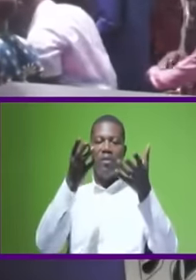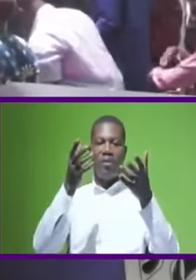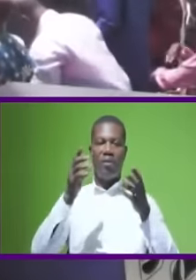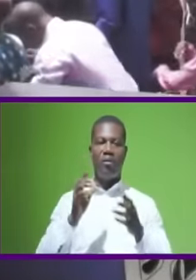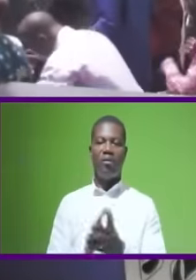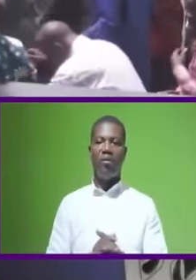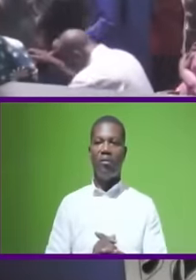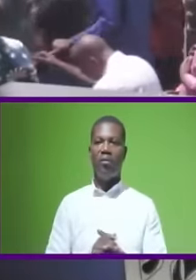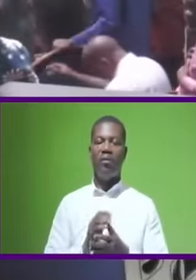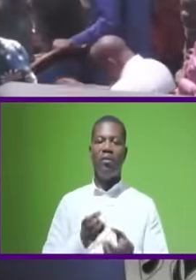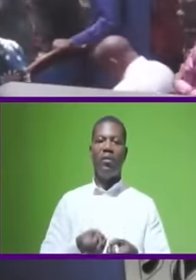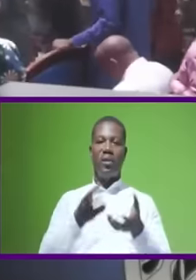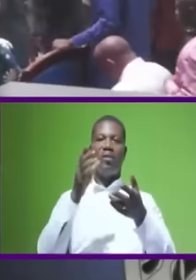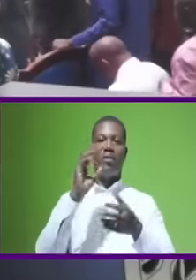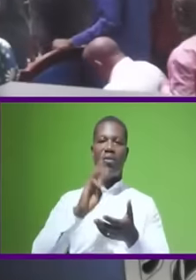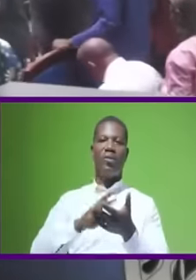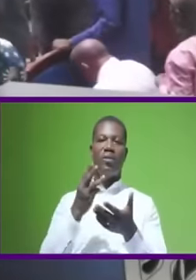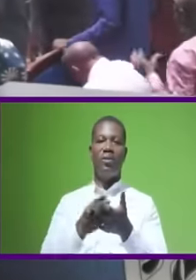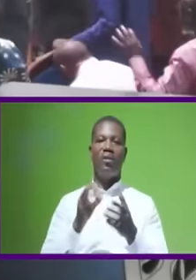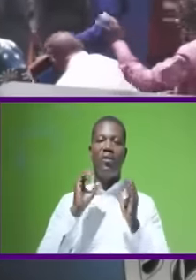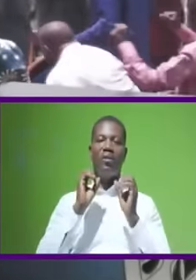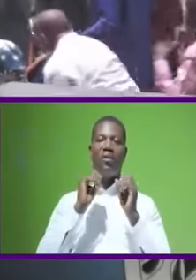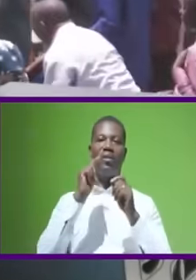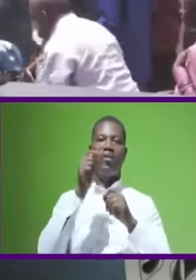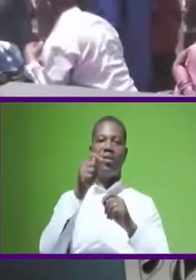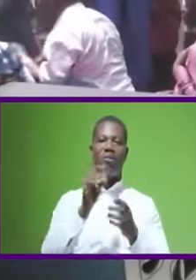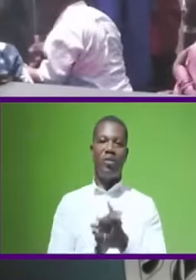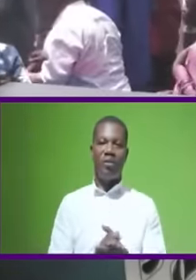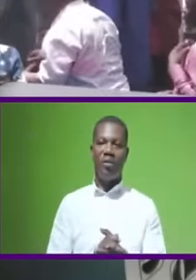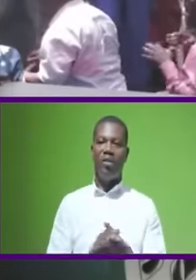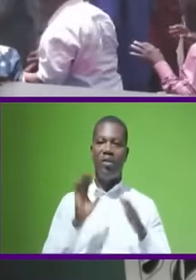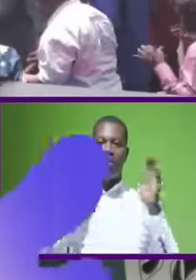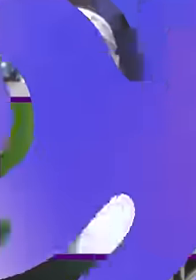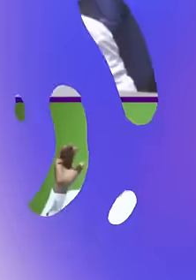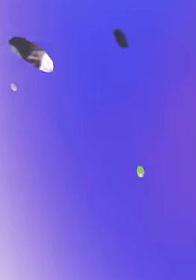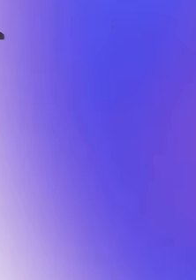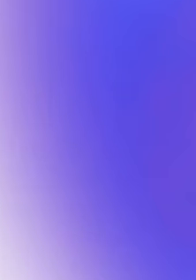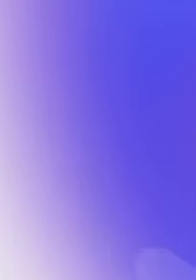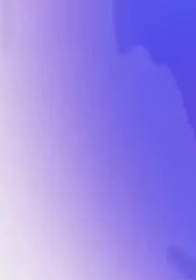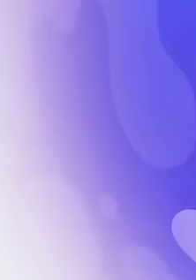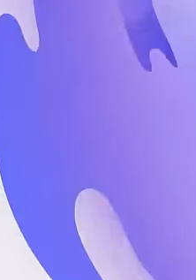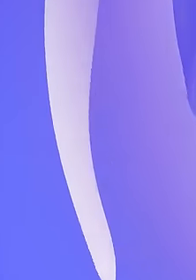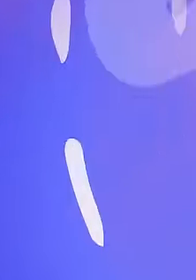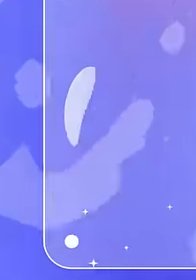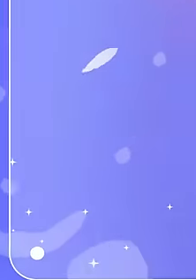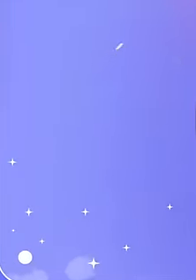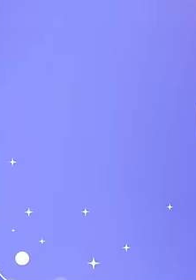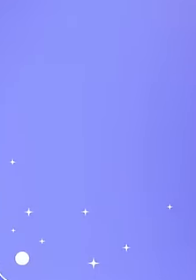Amen. Fawa dance. Fawa dance. Bye bye. Bye.